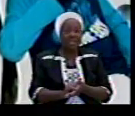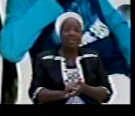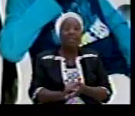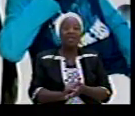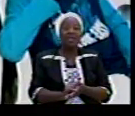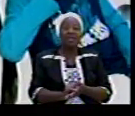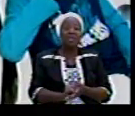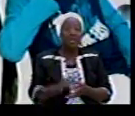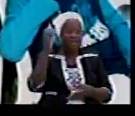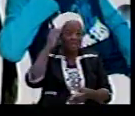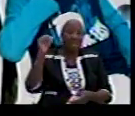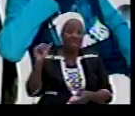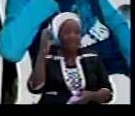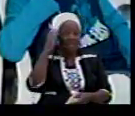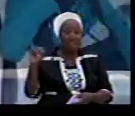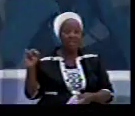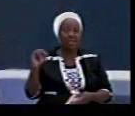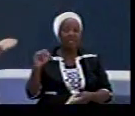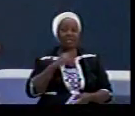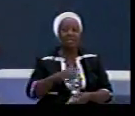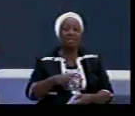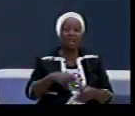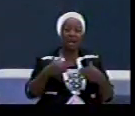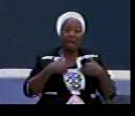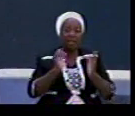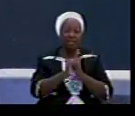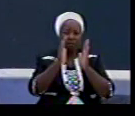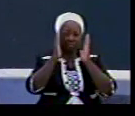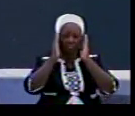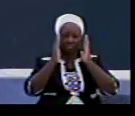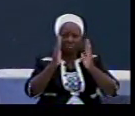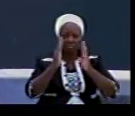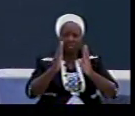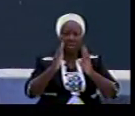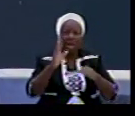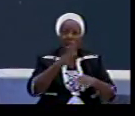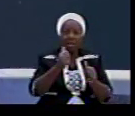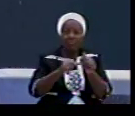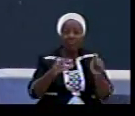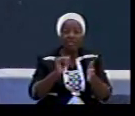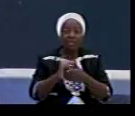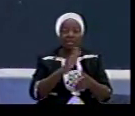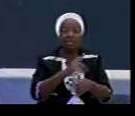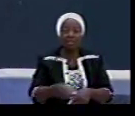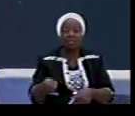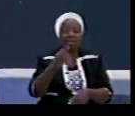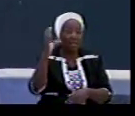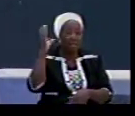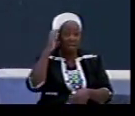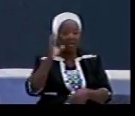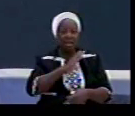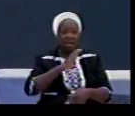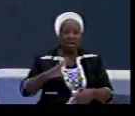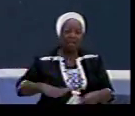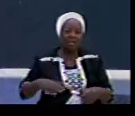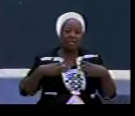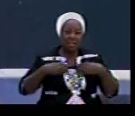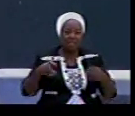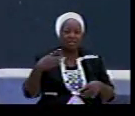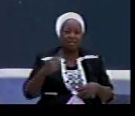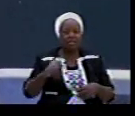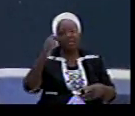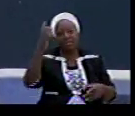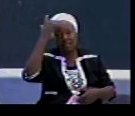hearing, they paid attention. And everything they heard, Christ healed the sick.